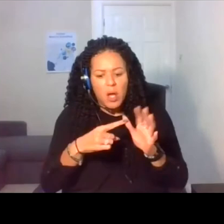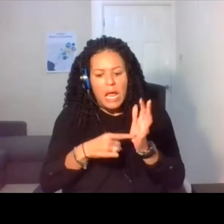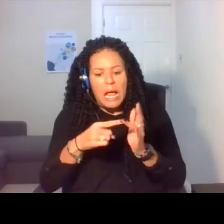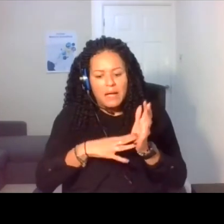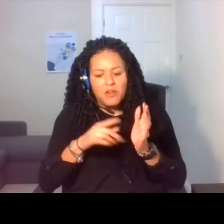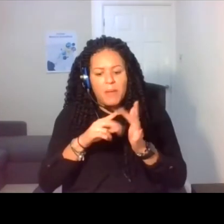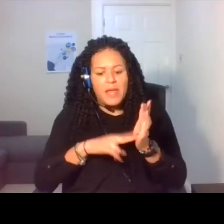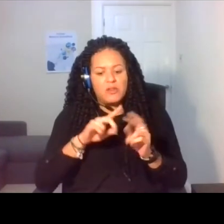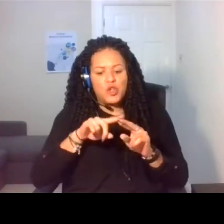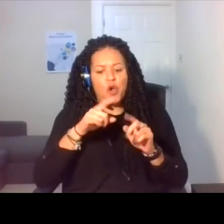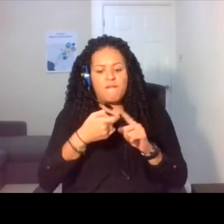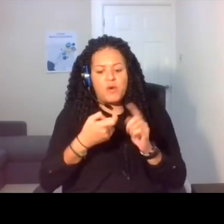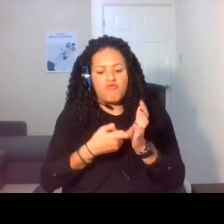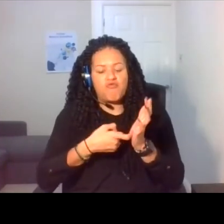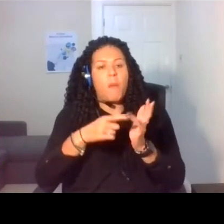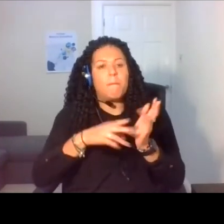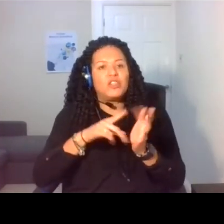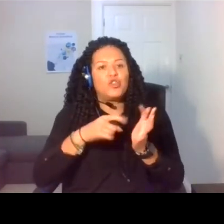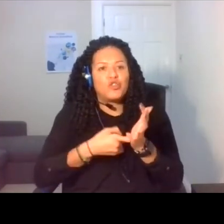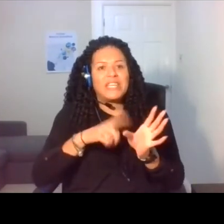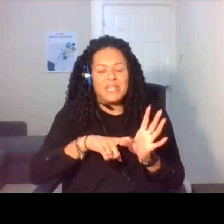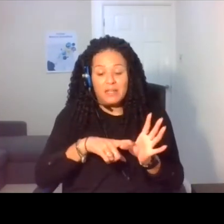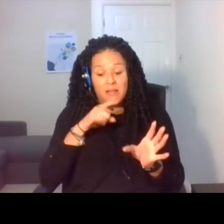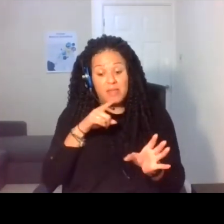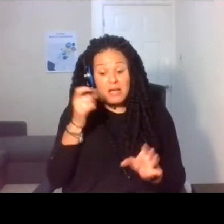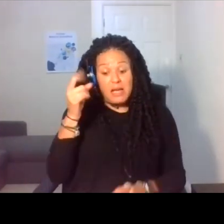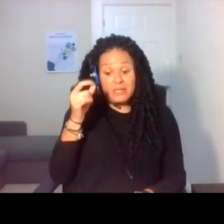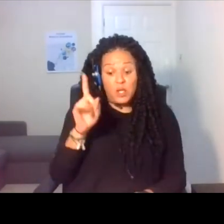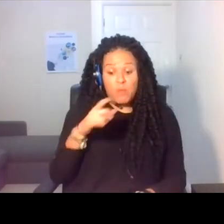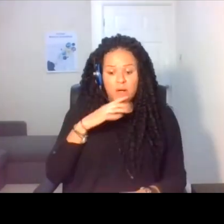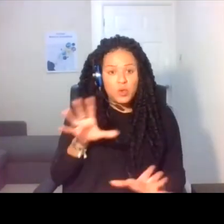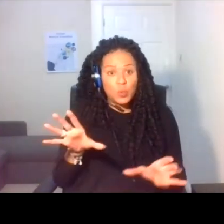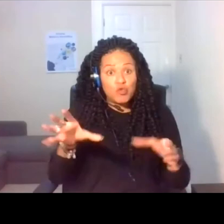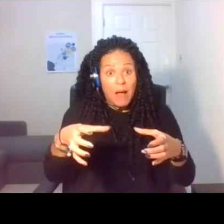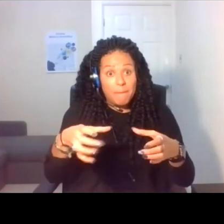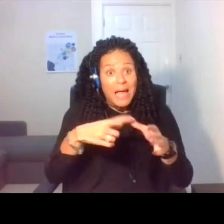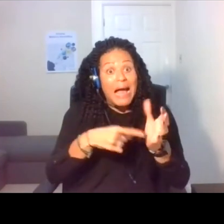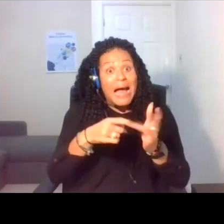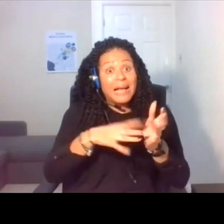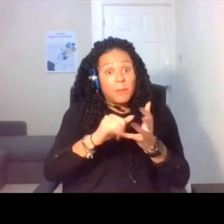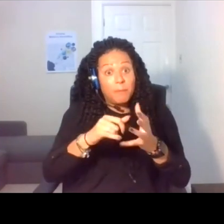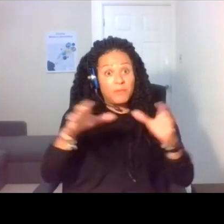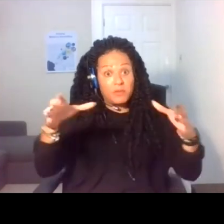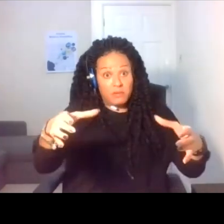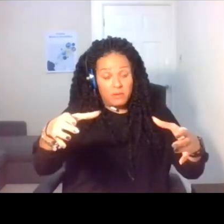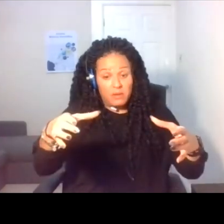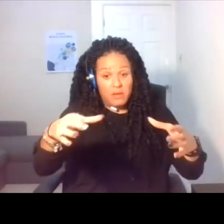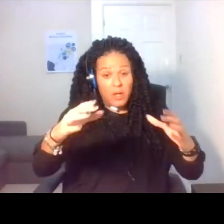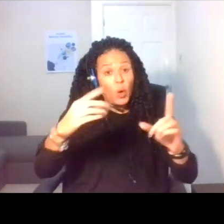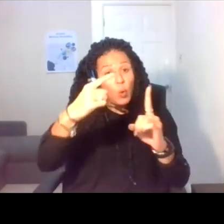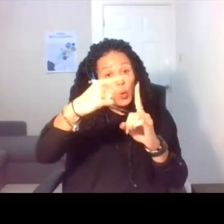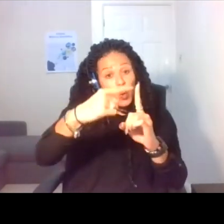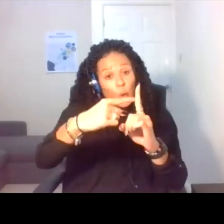interferometry. The idea is to trap and cool down atoms cooled to the absolute zero